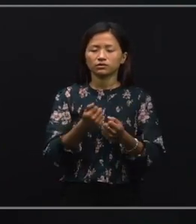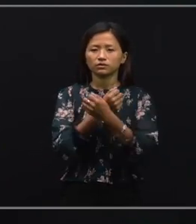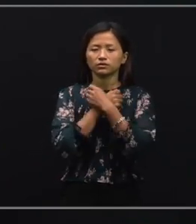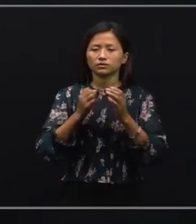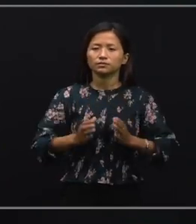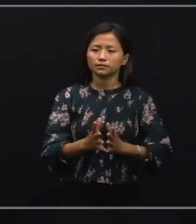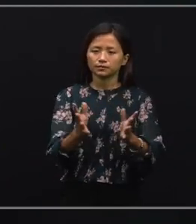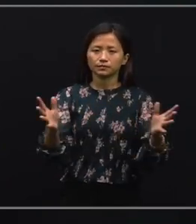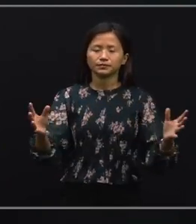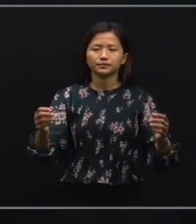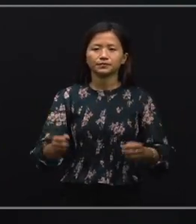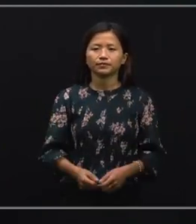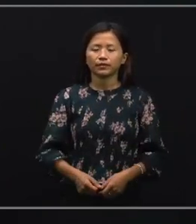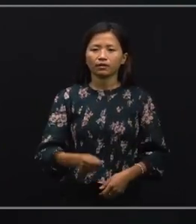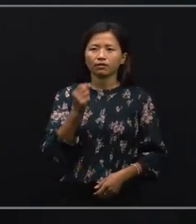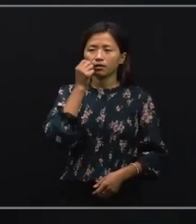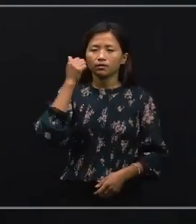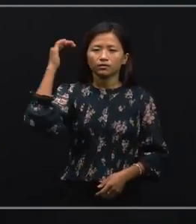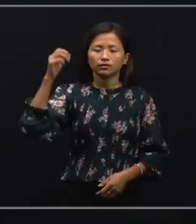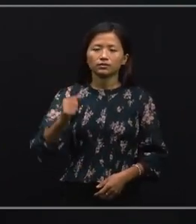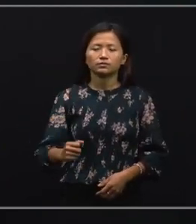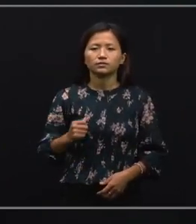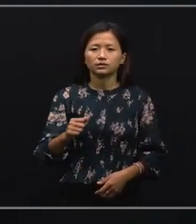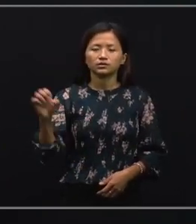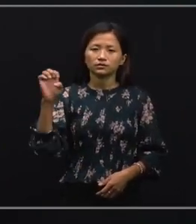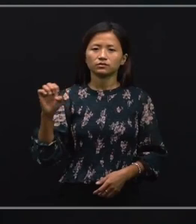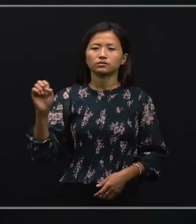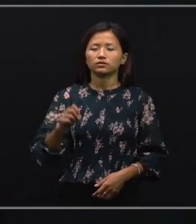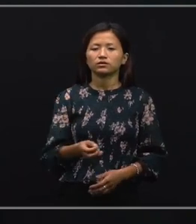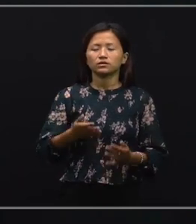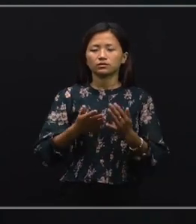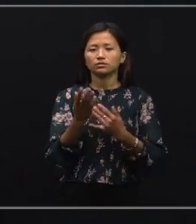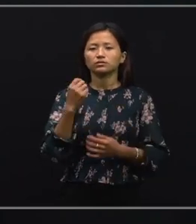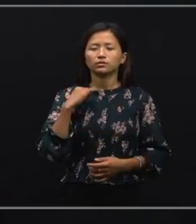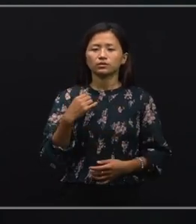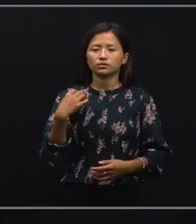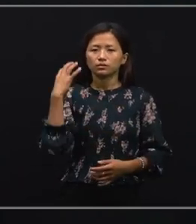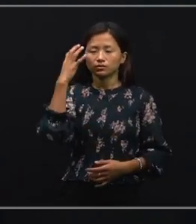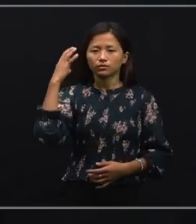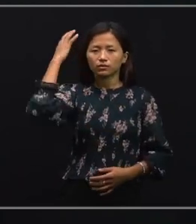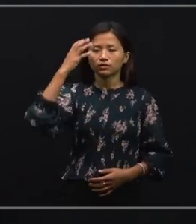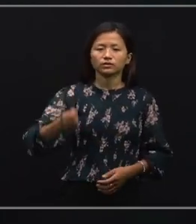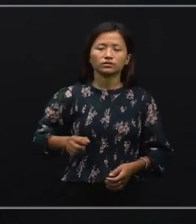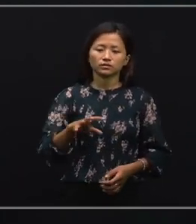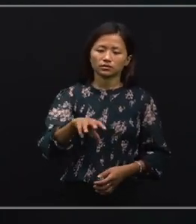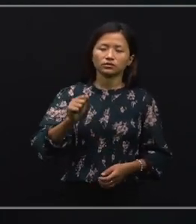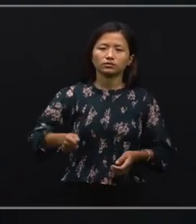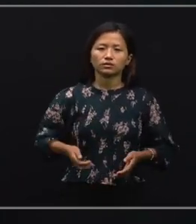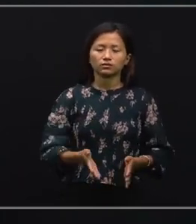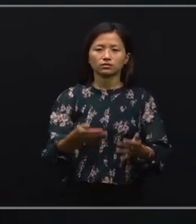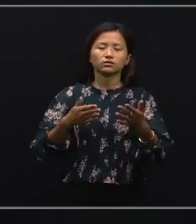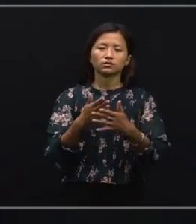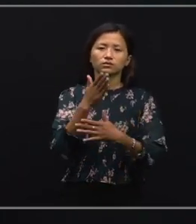my love. And so the boatman, even though he was worried, he agreed to take them across the